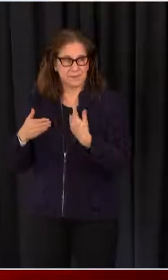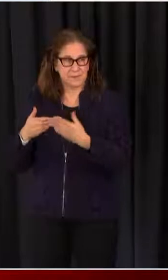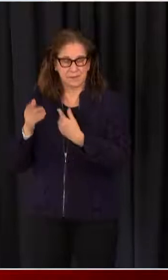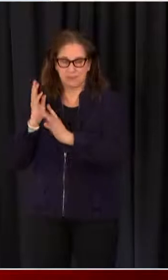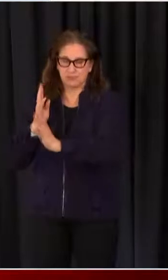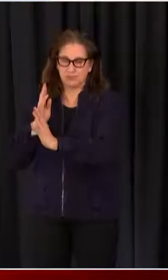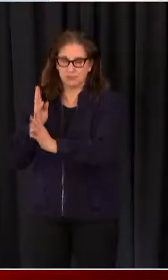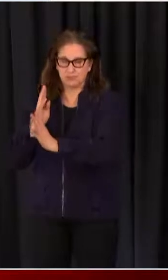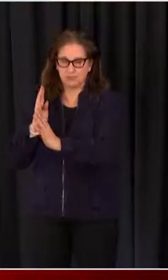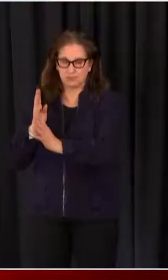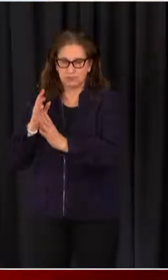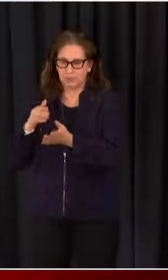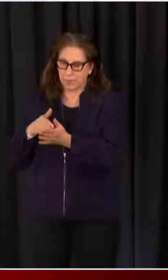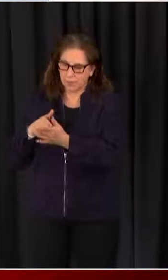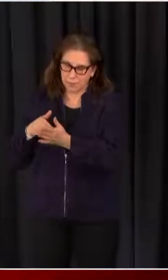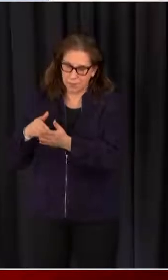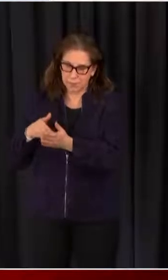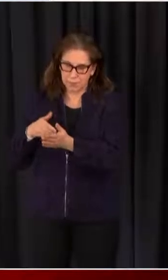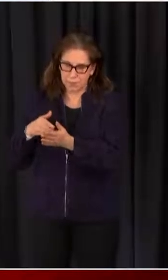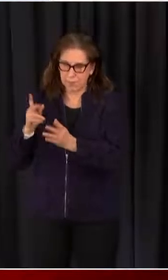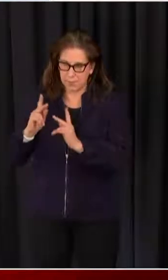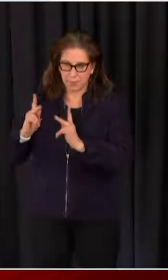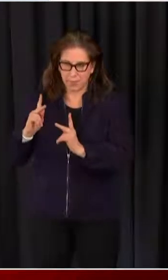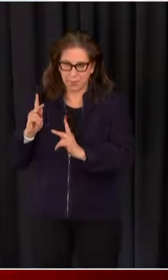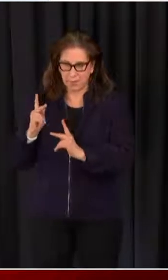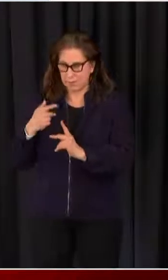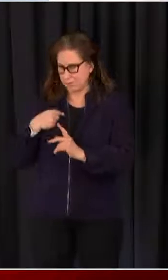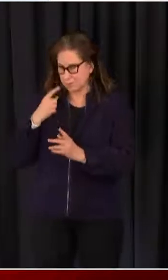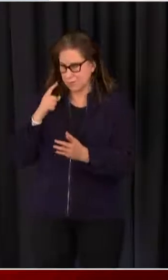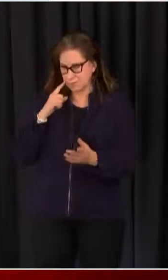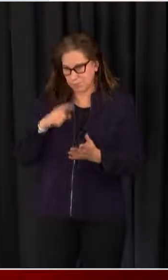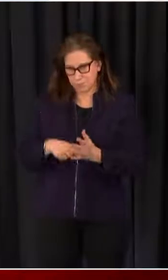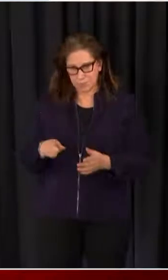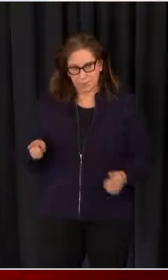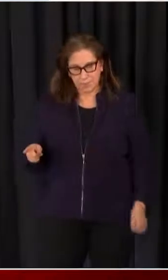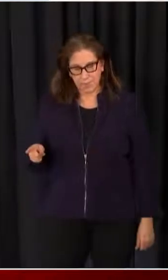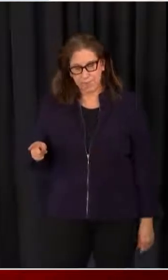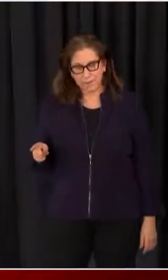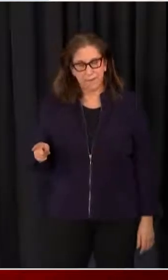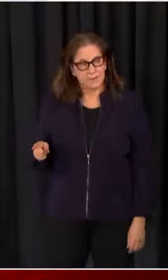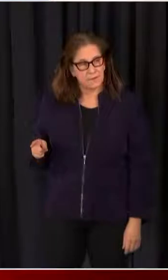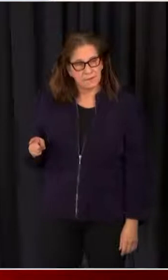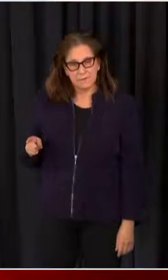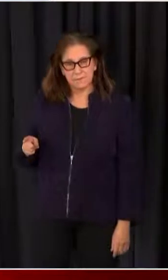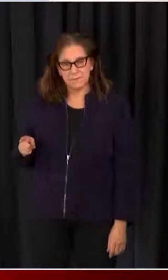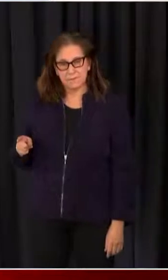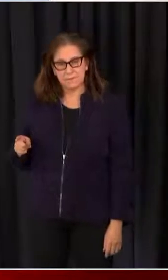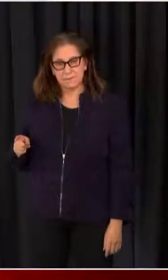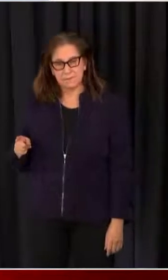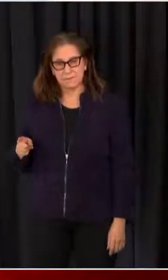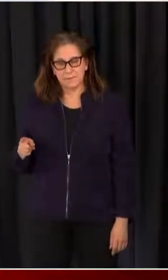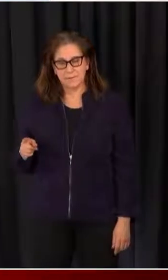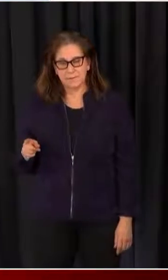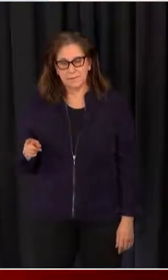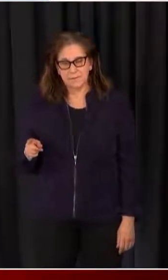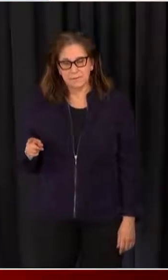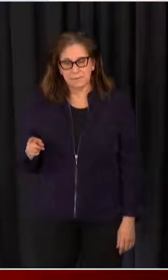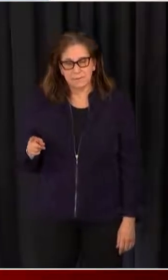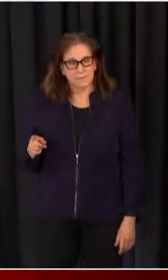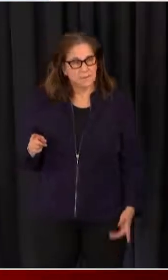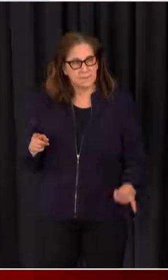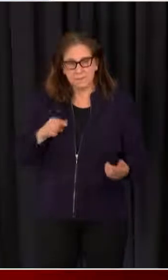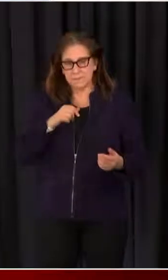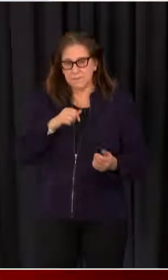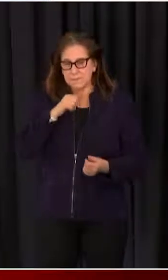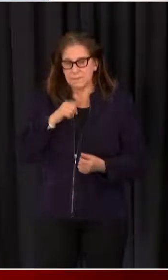site that we have identified and mapped out for that purpose, but have not had significant enough volume of